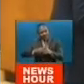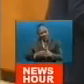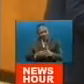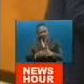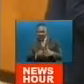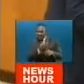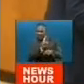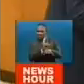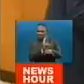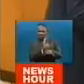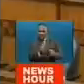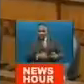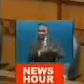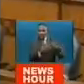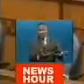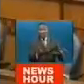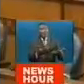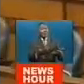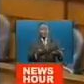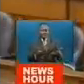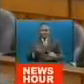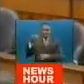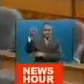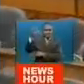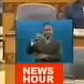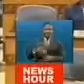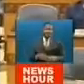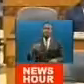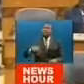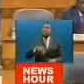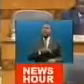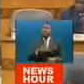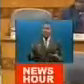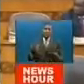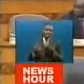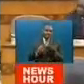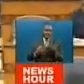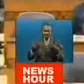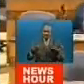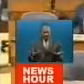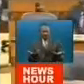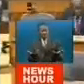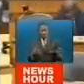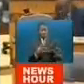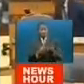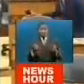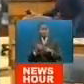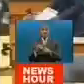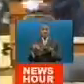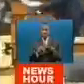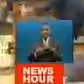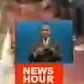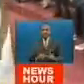of electrification to this community. Members also deliberated on issues that have been brought before Parliament for